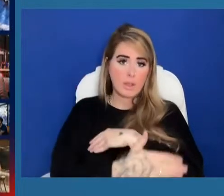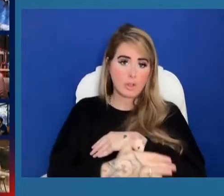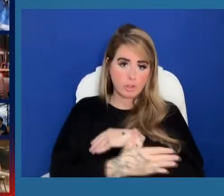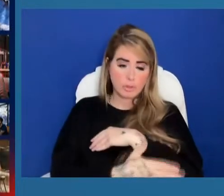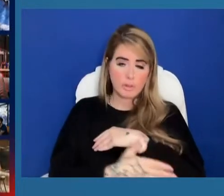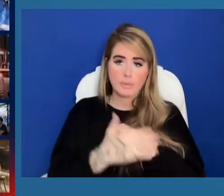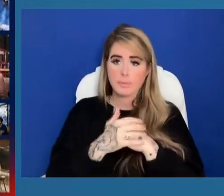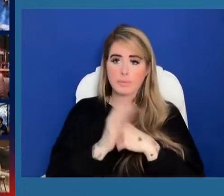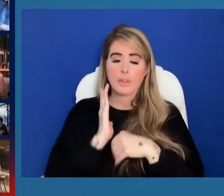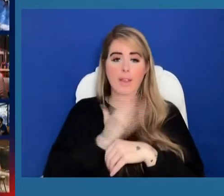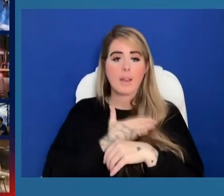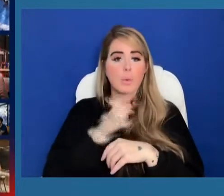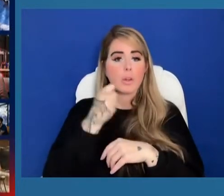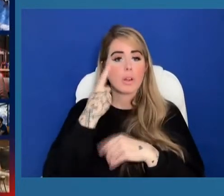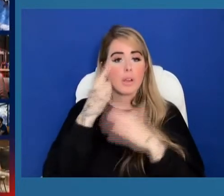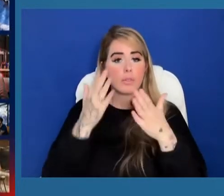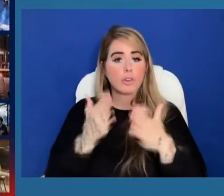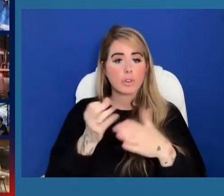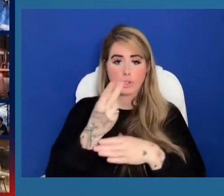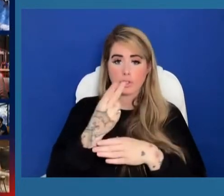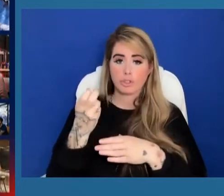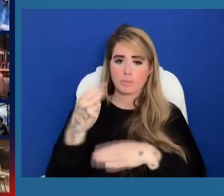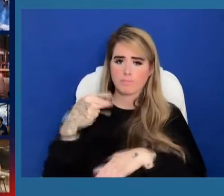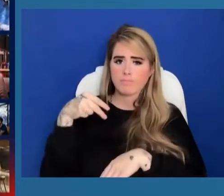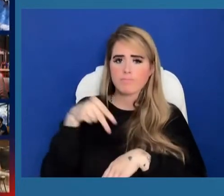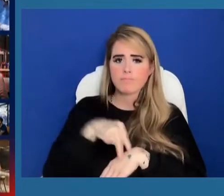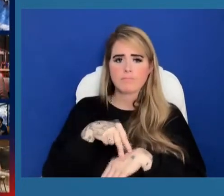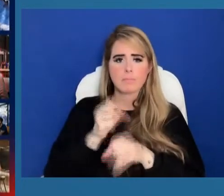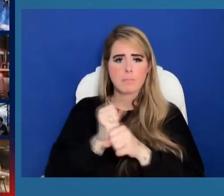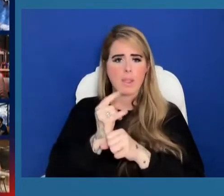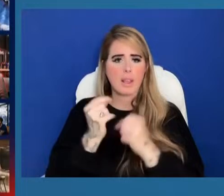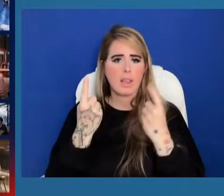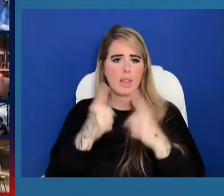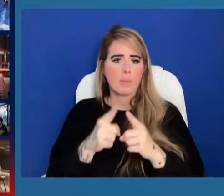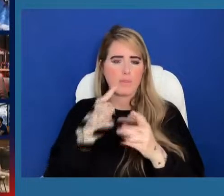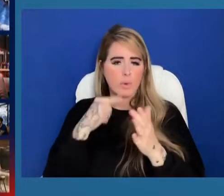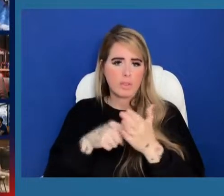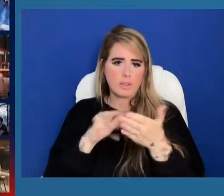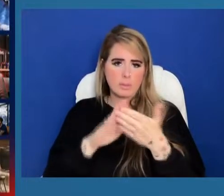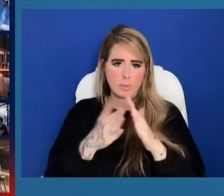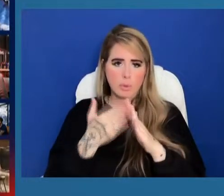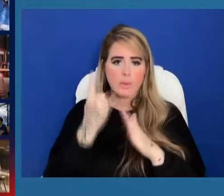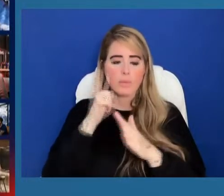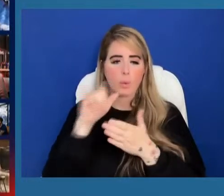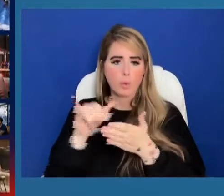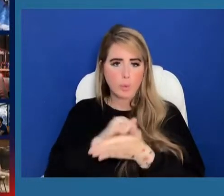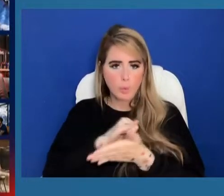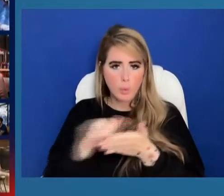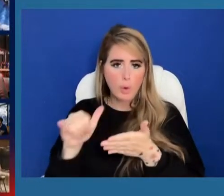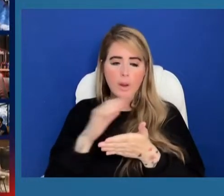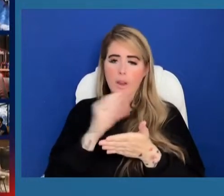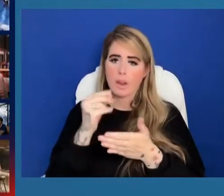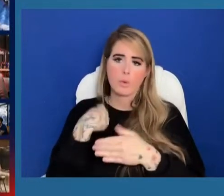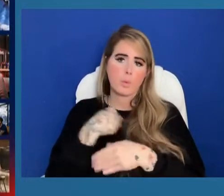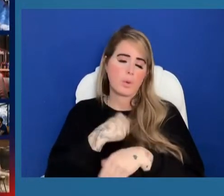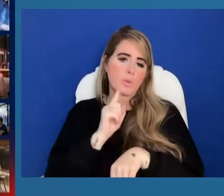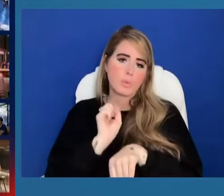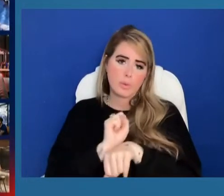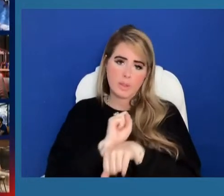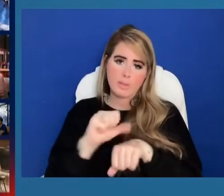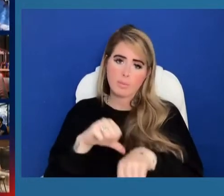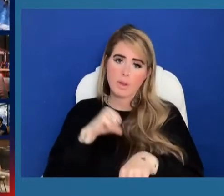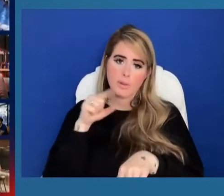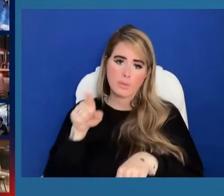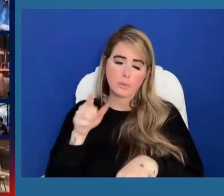Our governor, she stood up and made this happen for this community, for the state of New York. And we are really proud of you, Governor. Thank